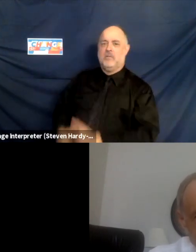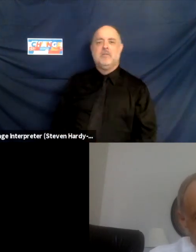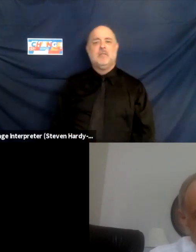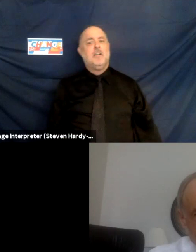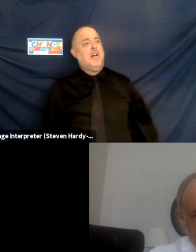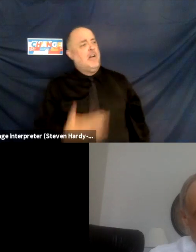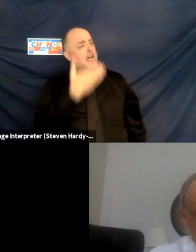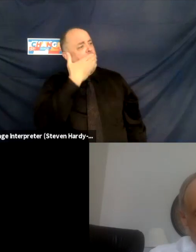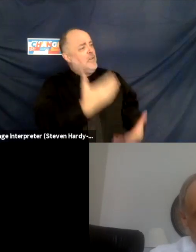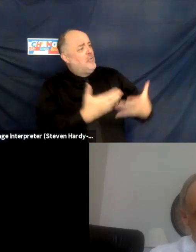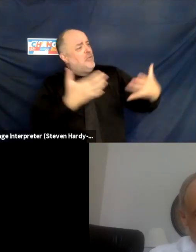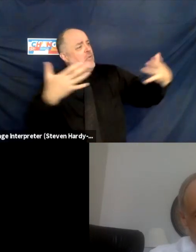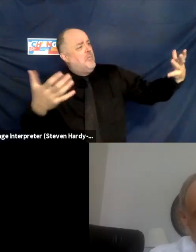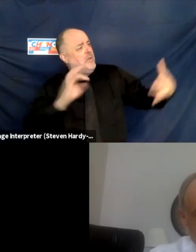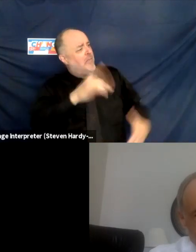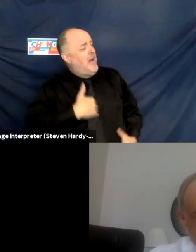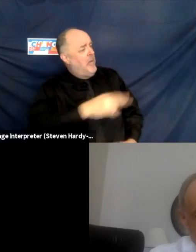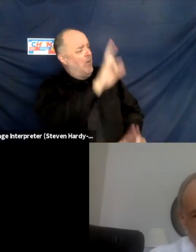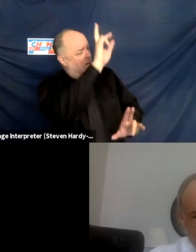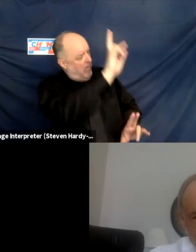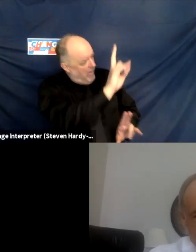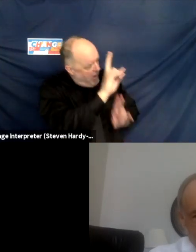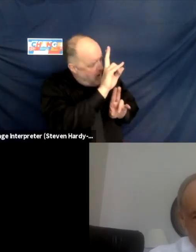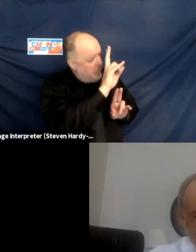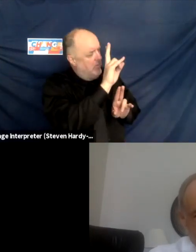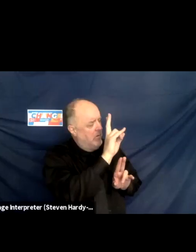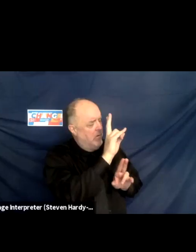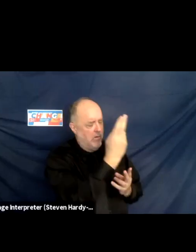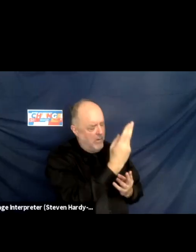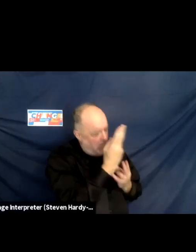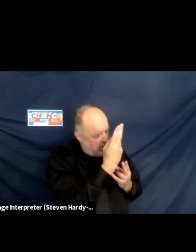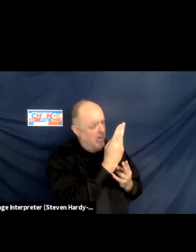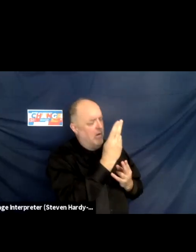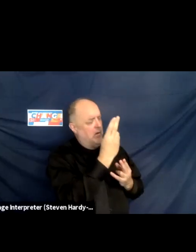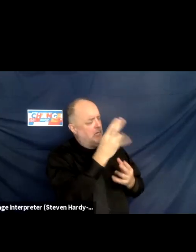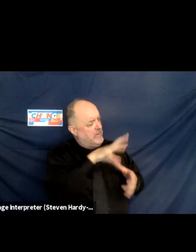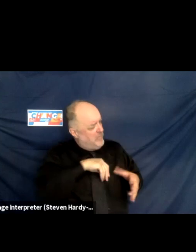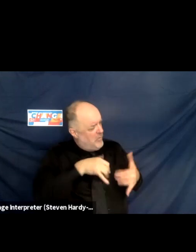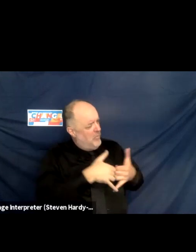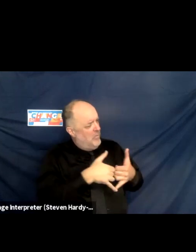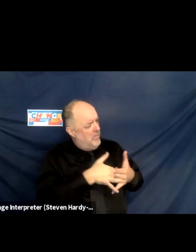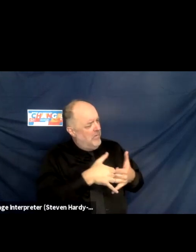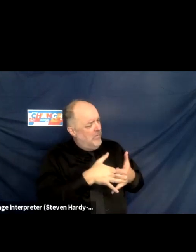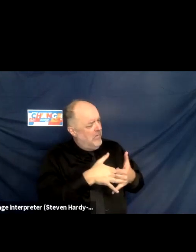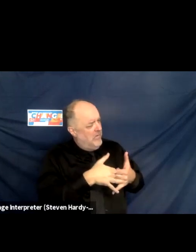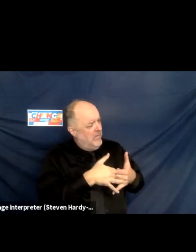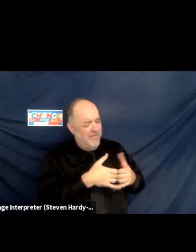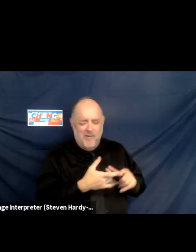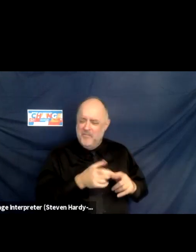Thanks so much, Bill. I'm honored to accept the award on behalf of a lot of the people, staff,